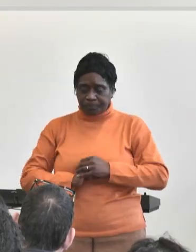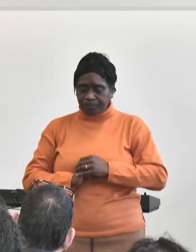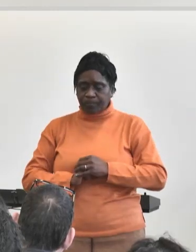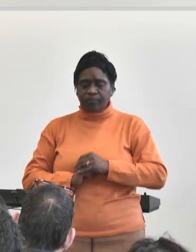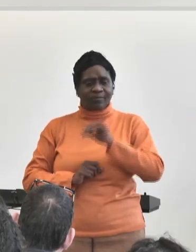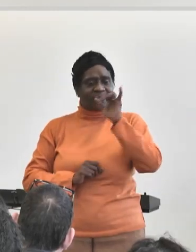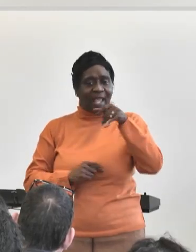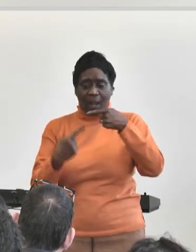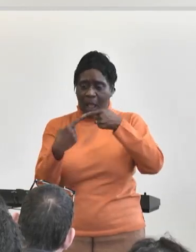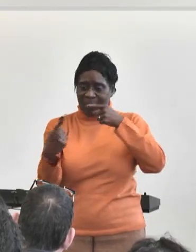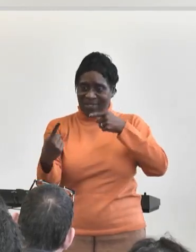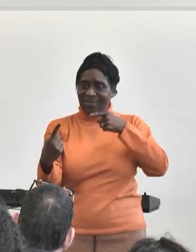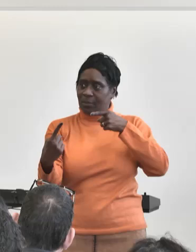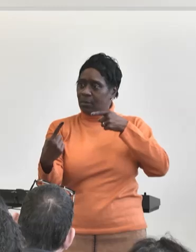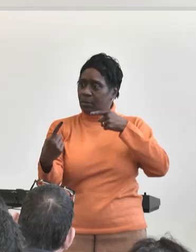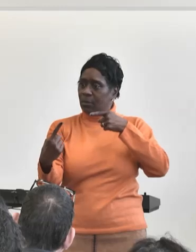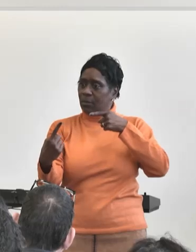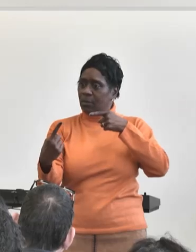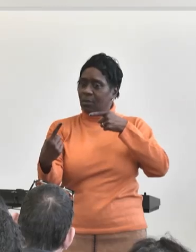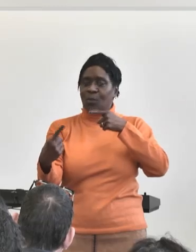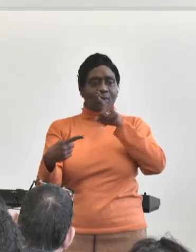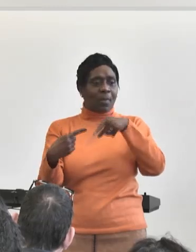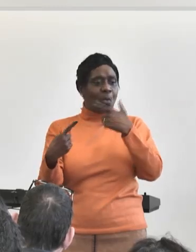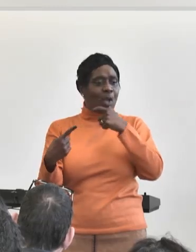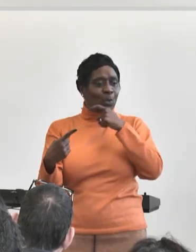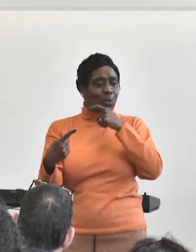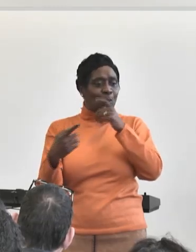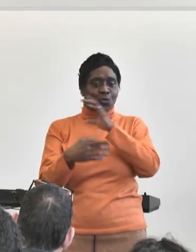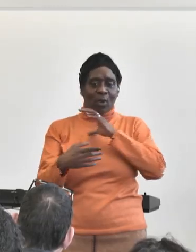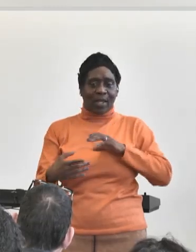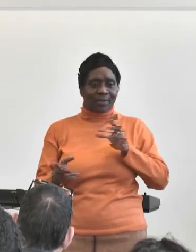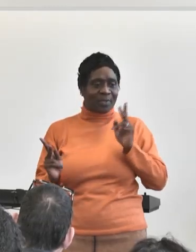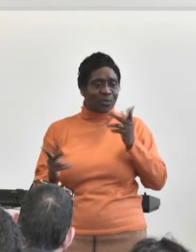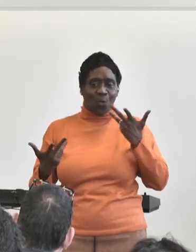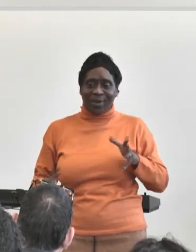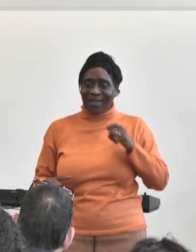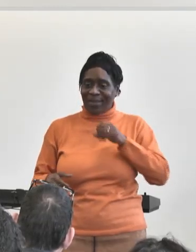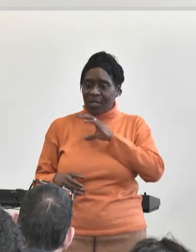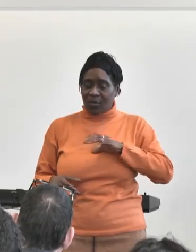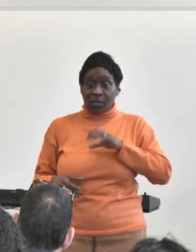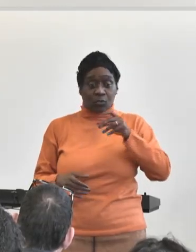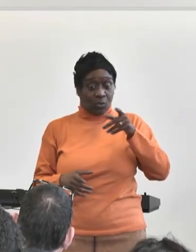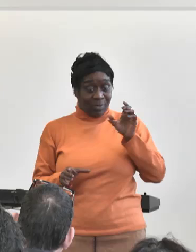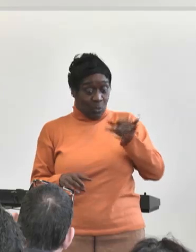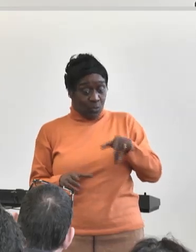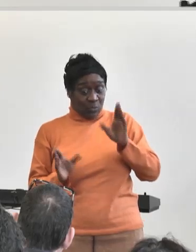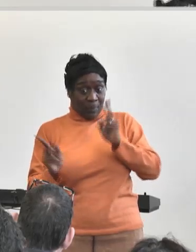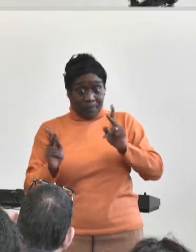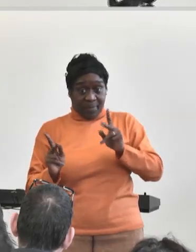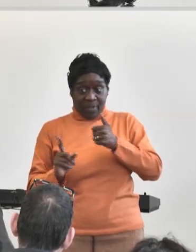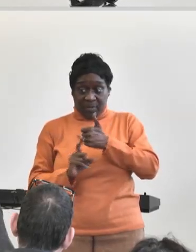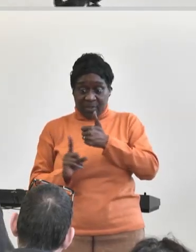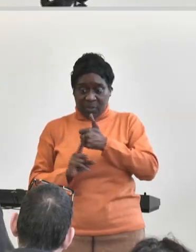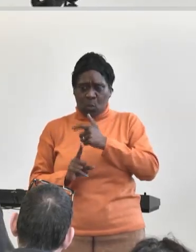the opposition de que la oposición was about Jesus Christ. Era sobre Jesucristo. And so this people, y esta gente,